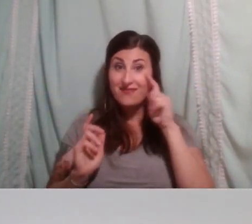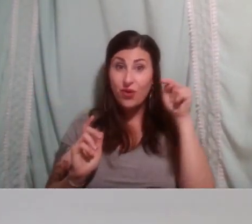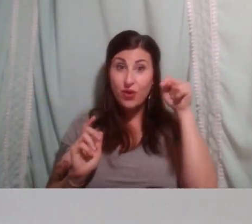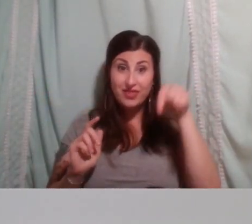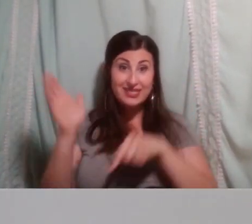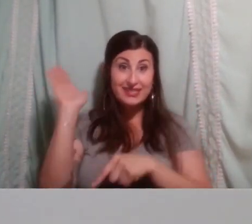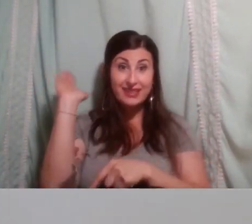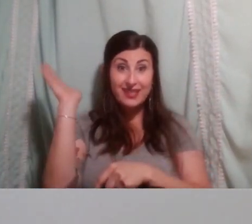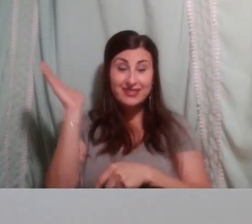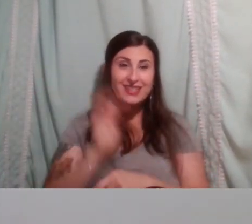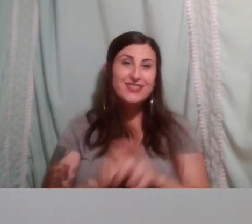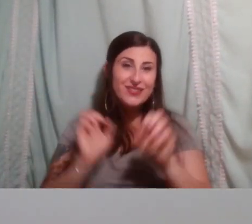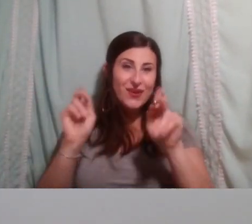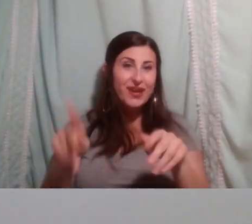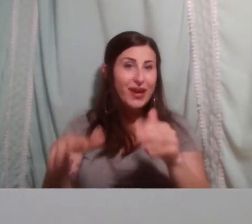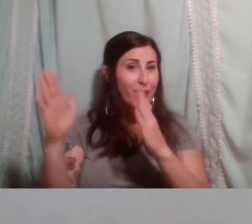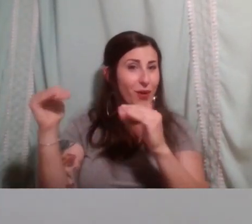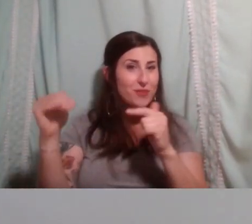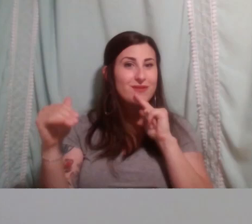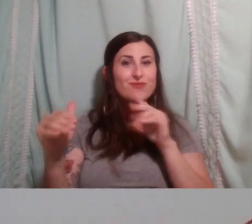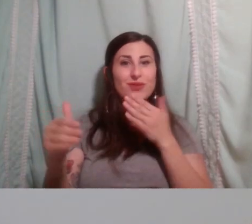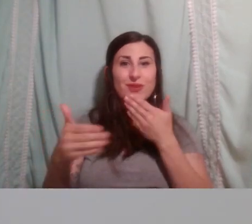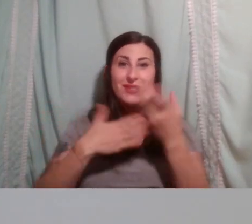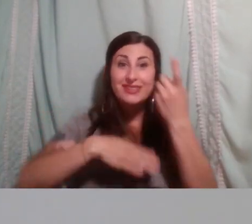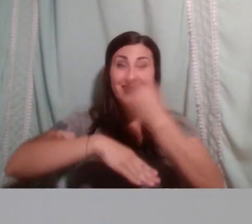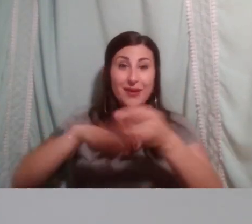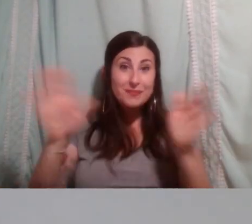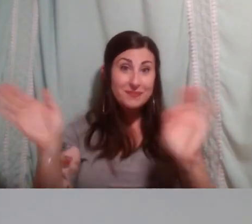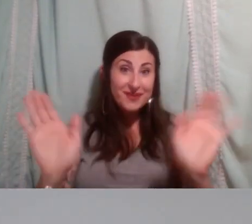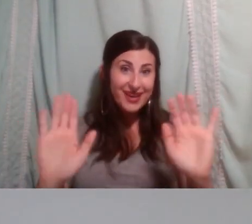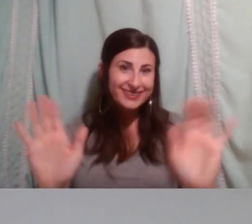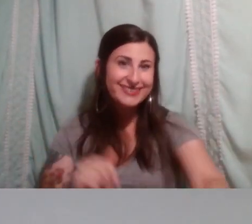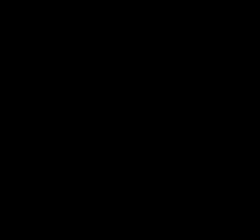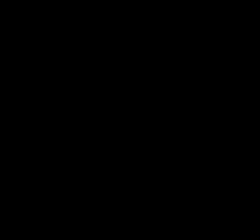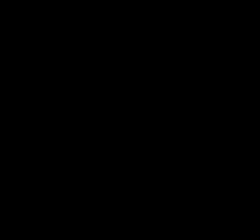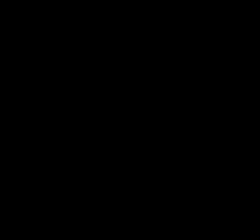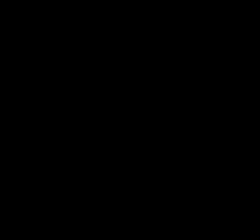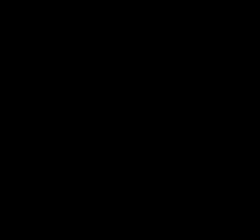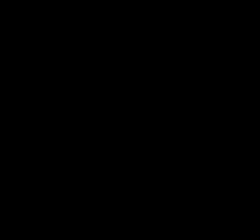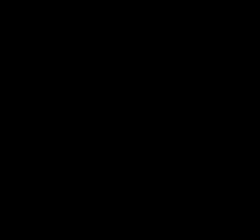right, and that marks the end of our lesson. All right, hope you have a great day. Bye.